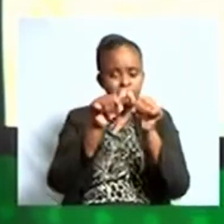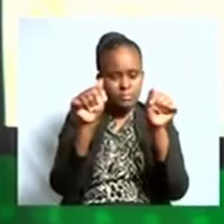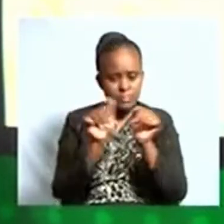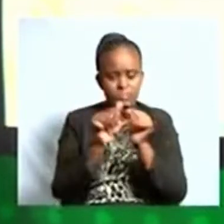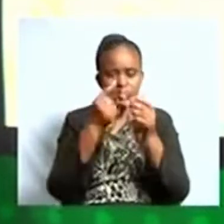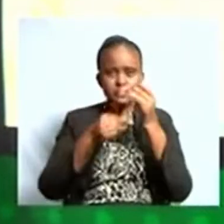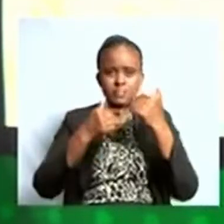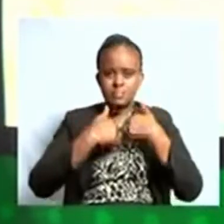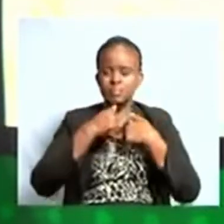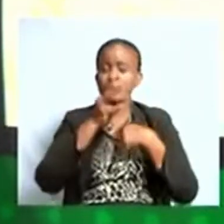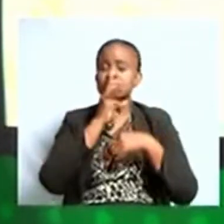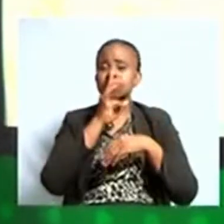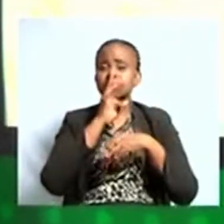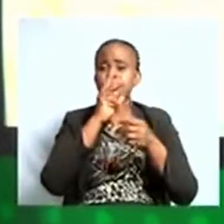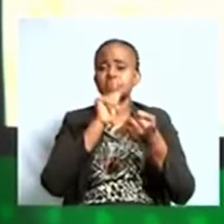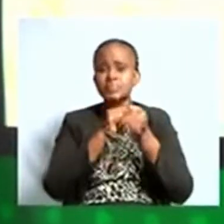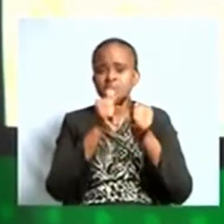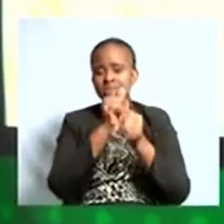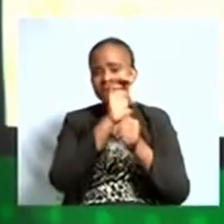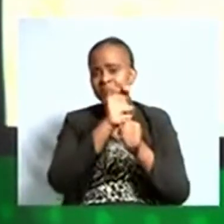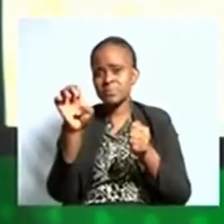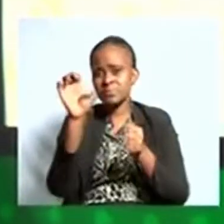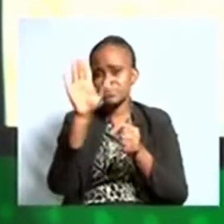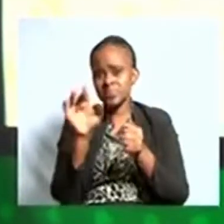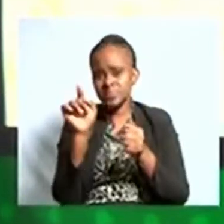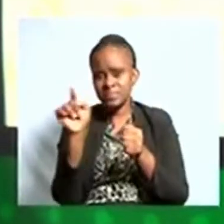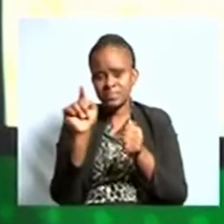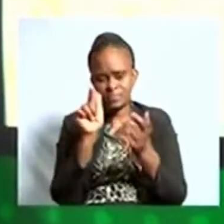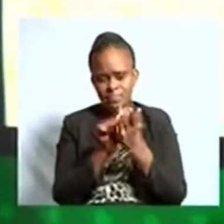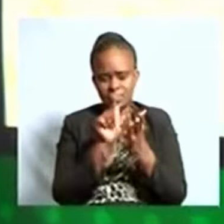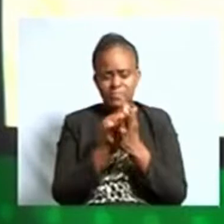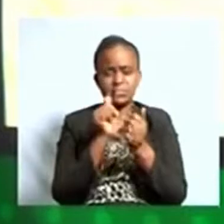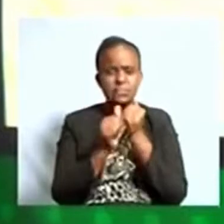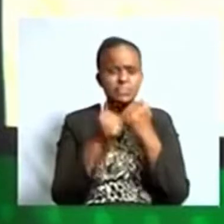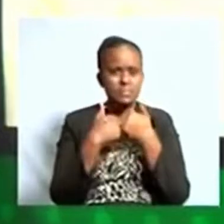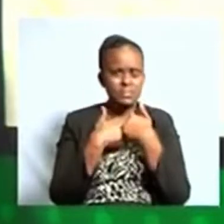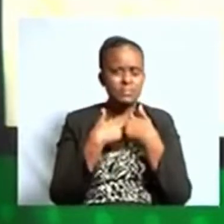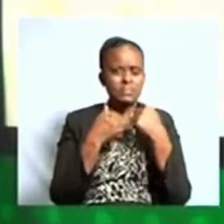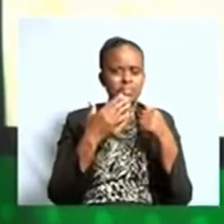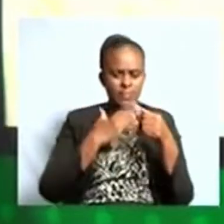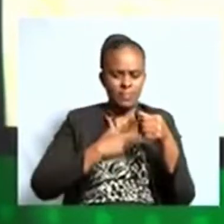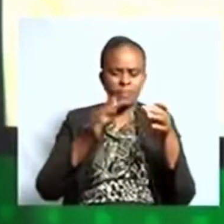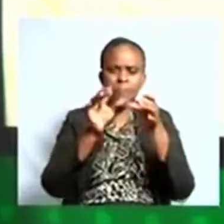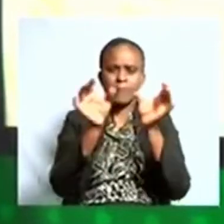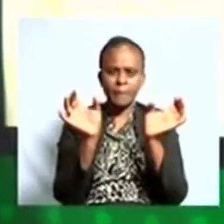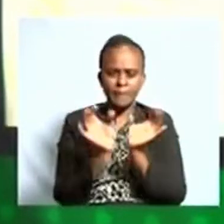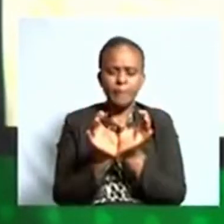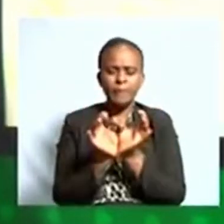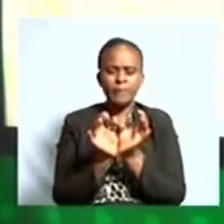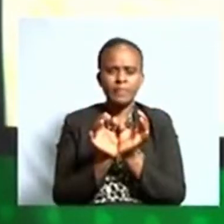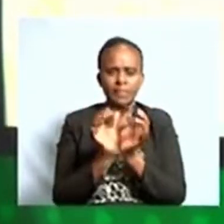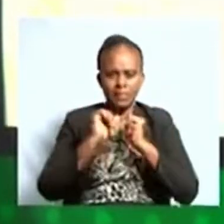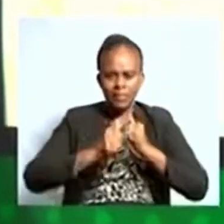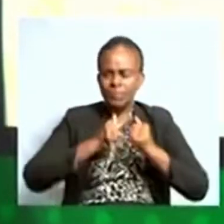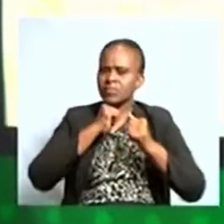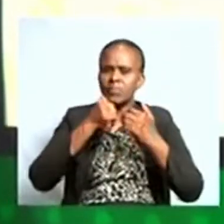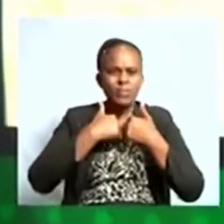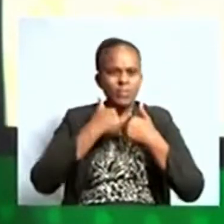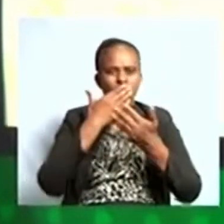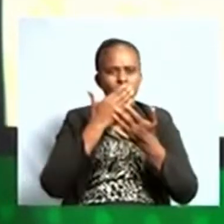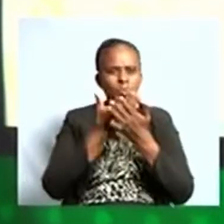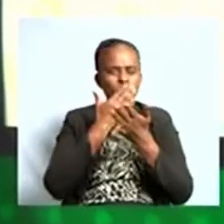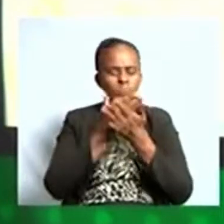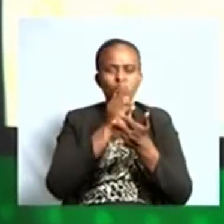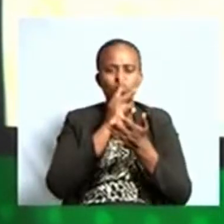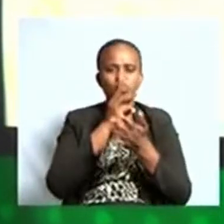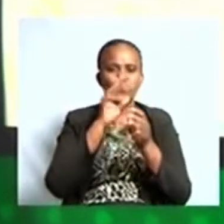water blues, the eastern part of Lusaka, which covers mostly my constituents, we didn't have proper water supply